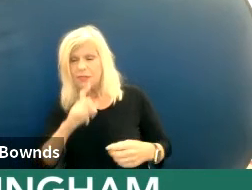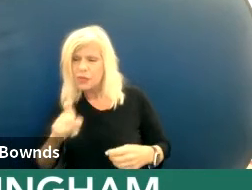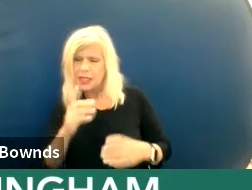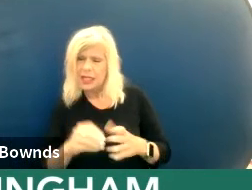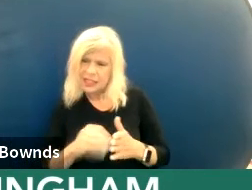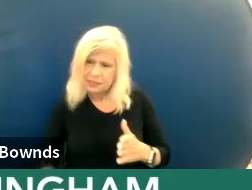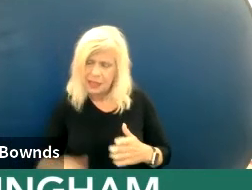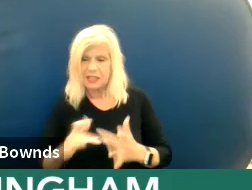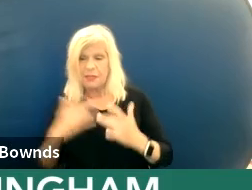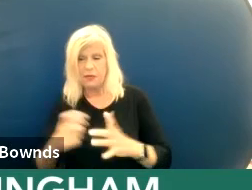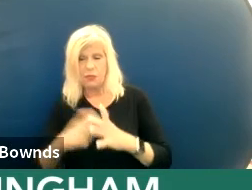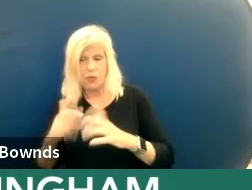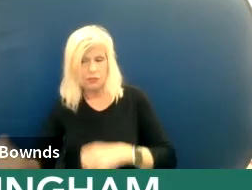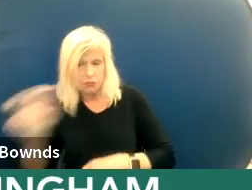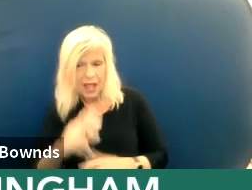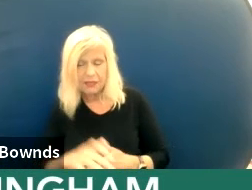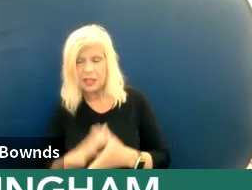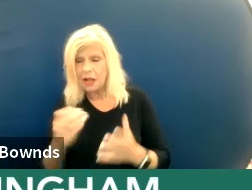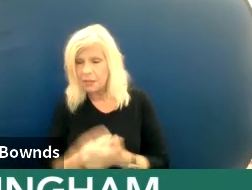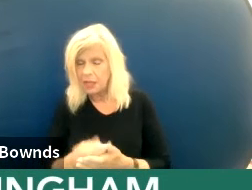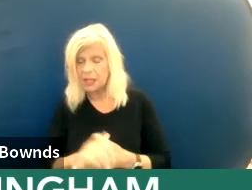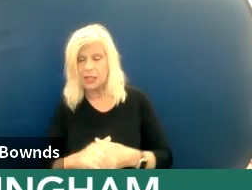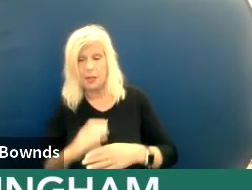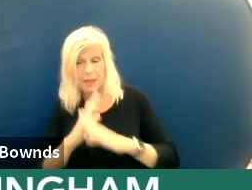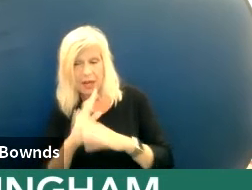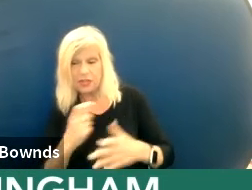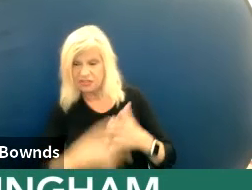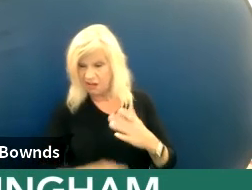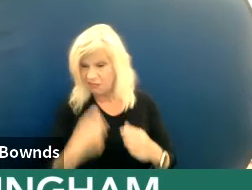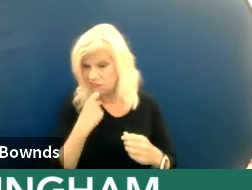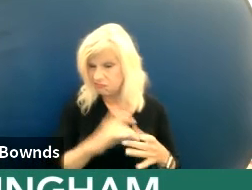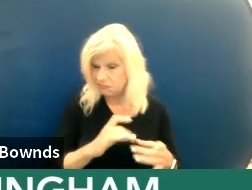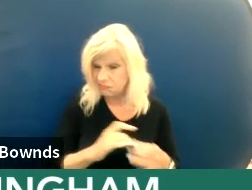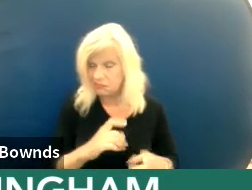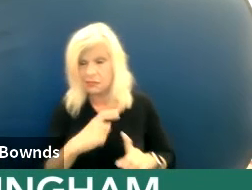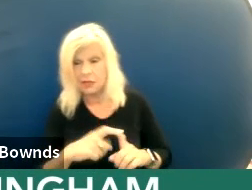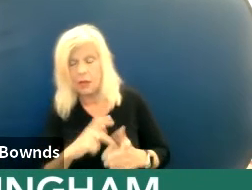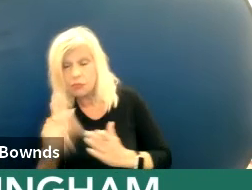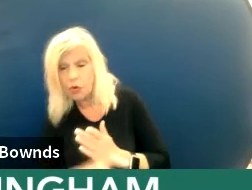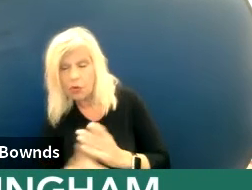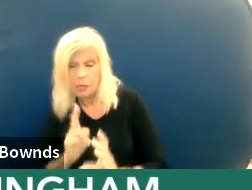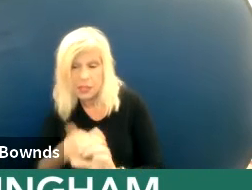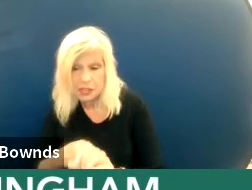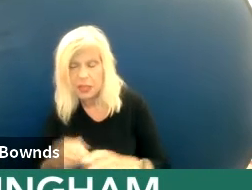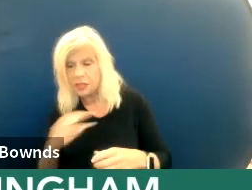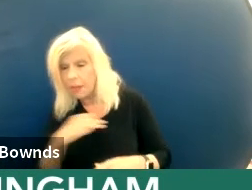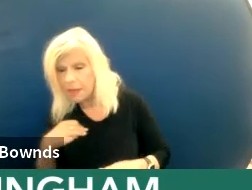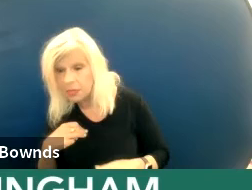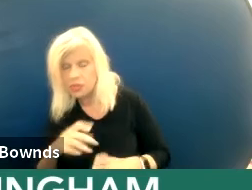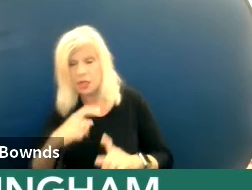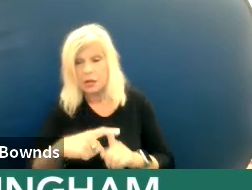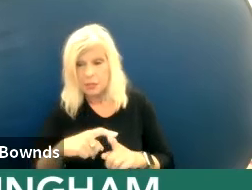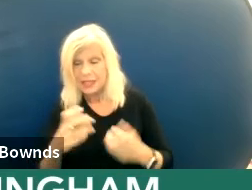traveling. There are numerous barriers. Cost is one, as I was just saying, not just of program participation or membership, but